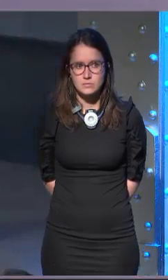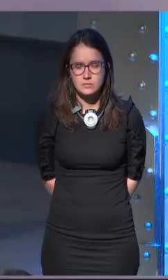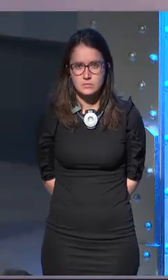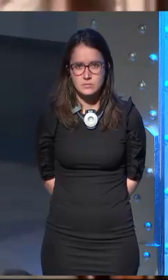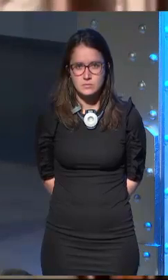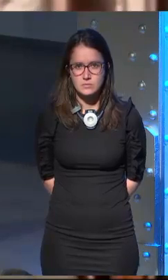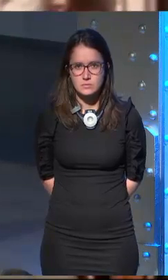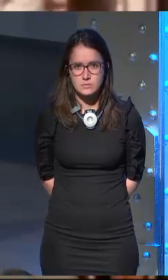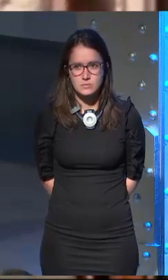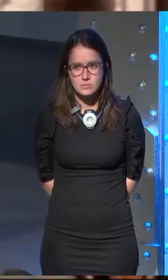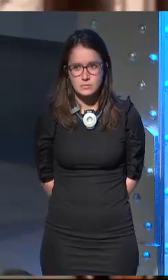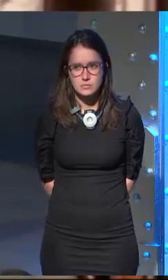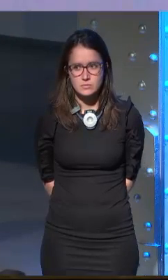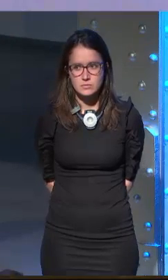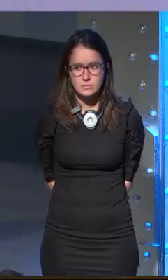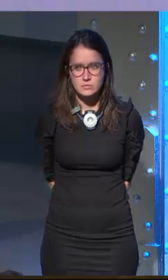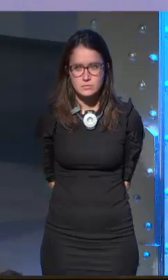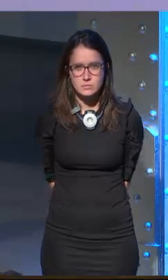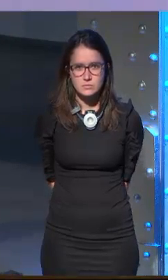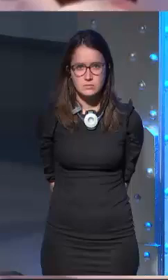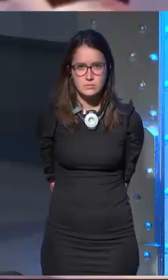I felt like I had some of the traits that they had.